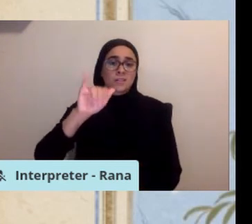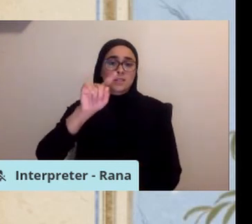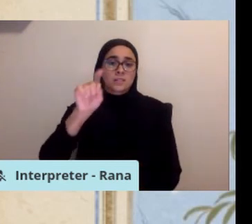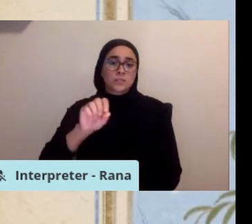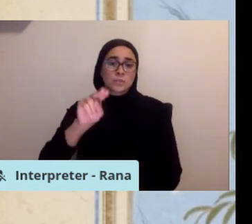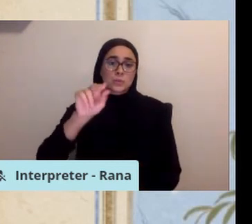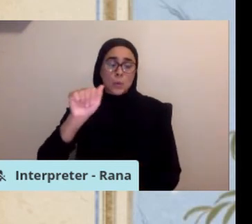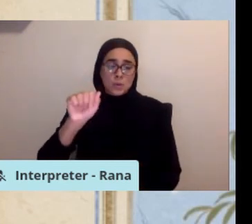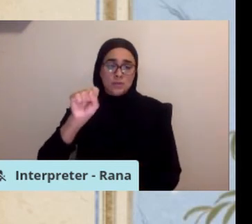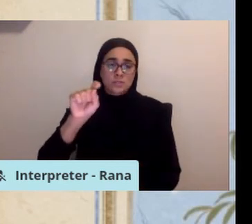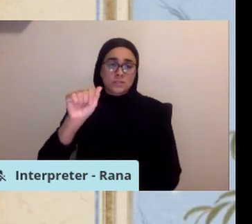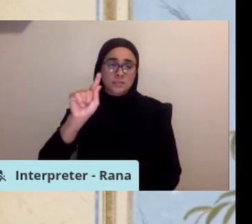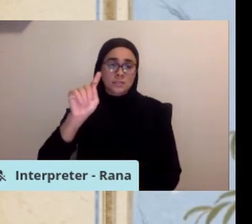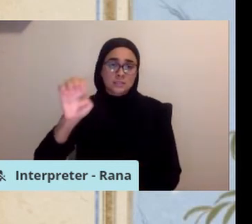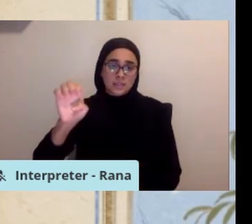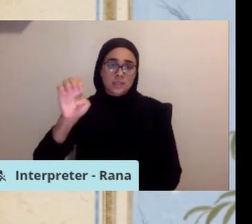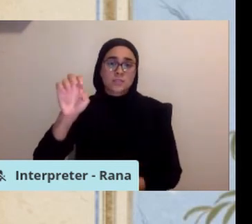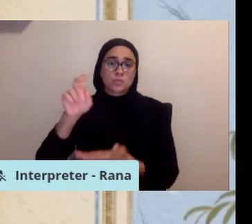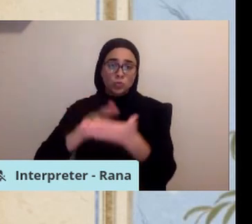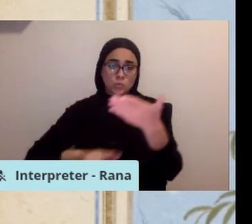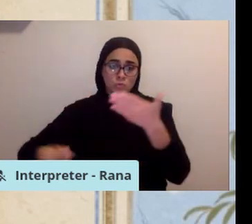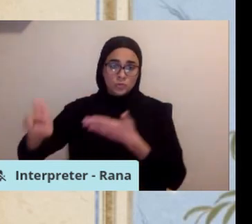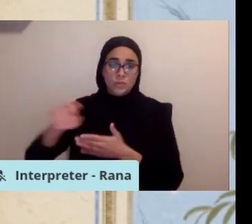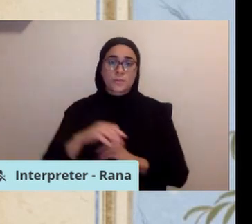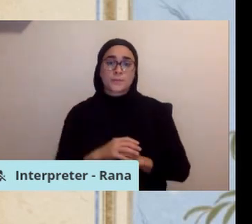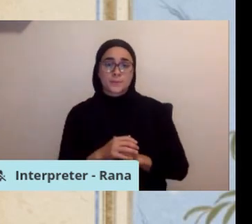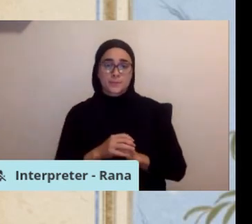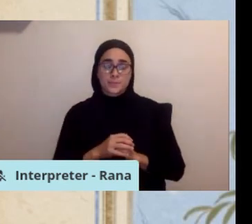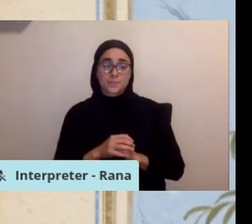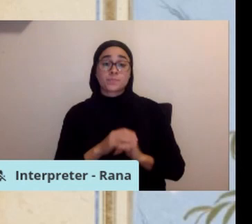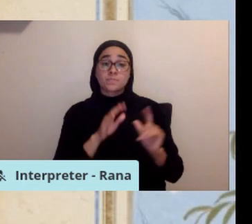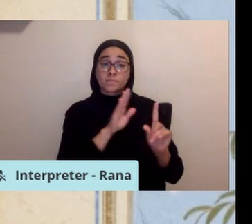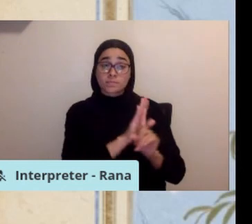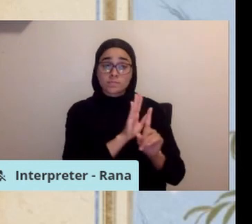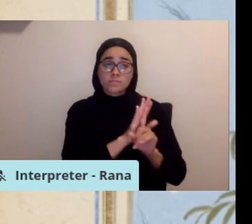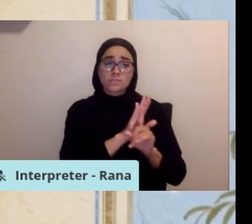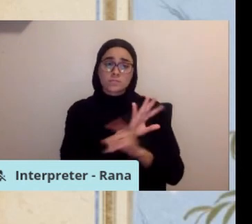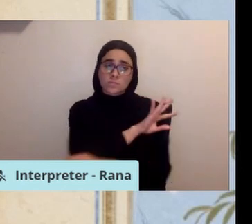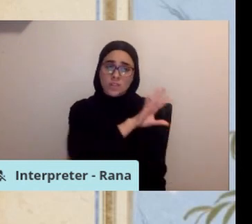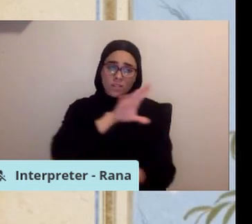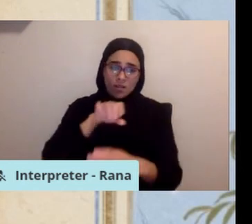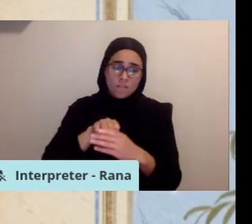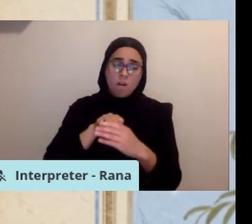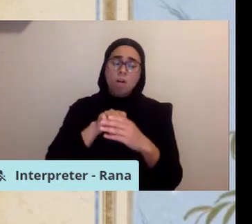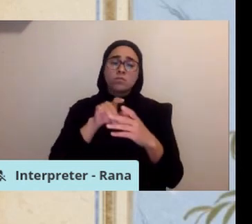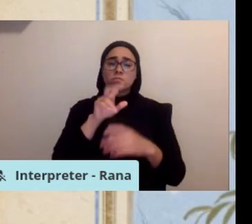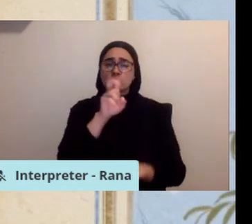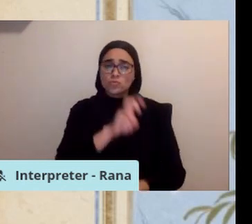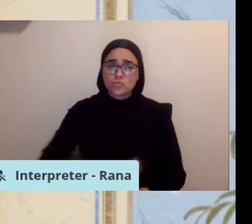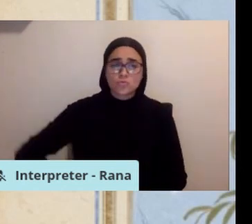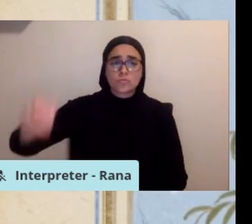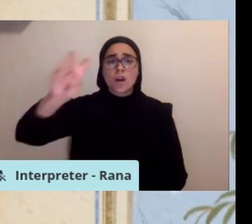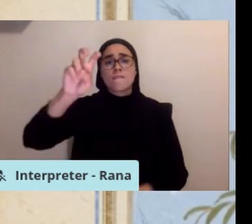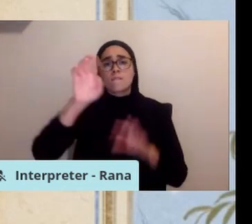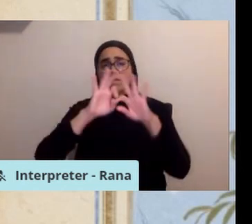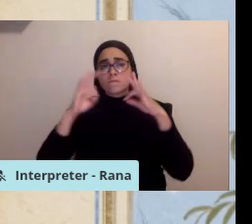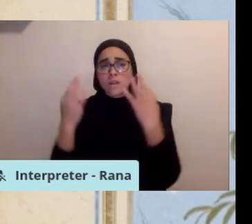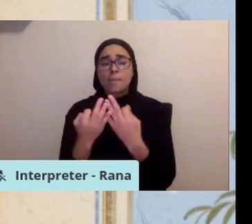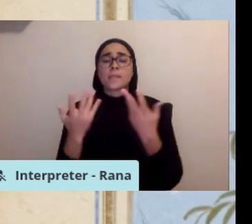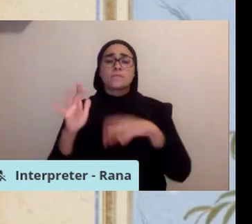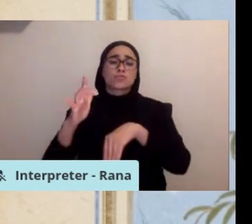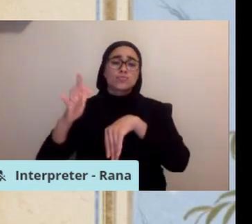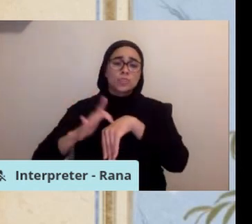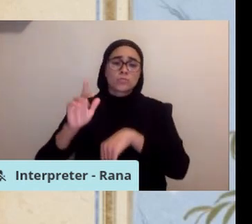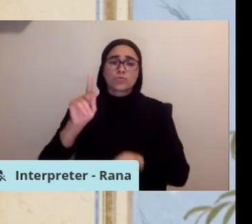As a person growing up, he was well-traveled with the family. He's been to Kenya, to